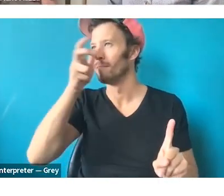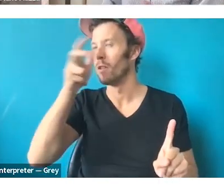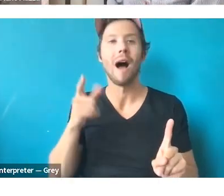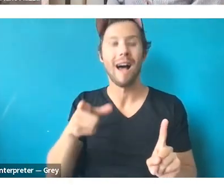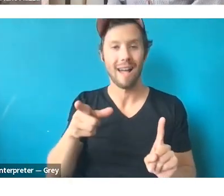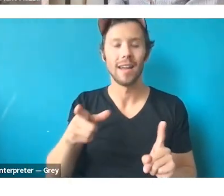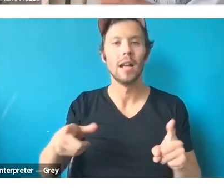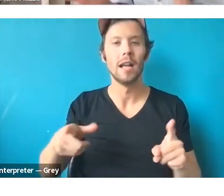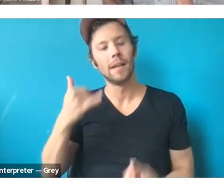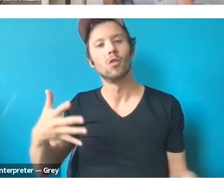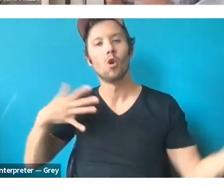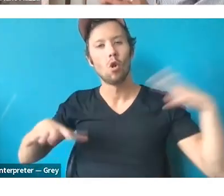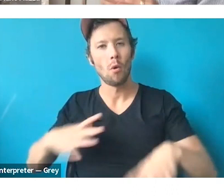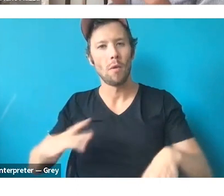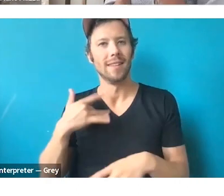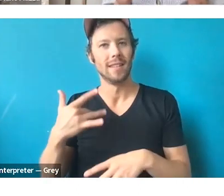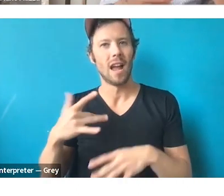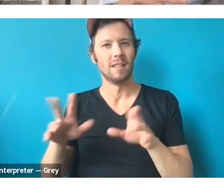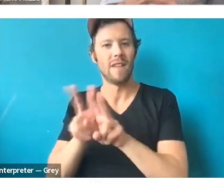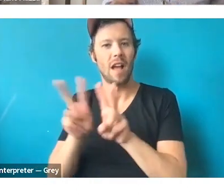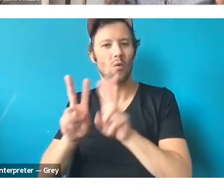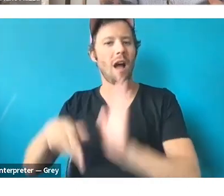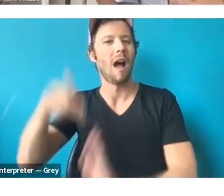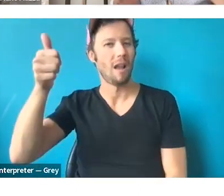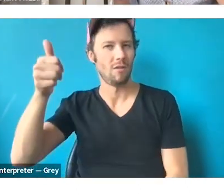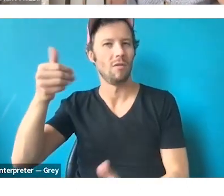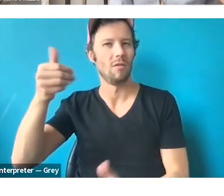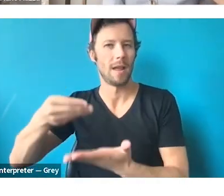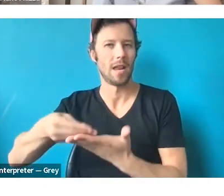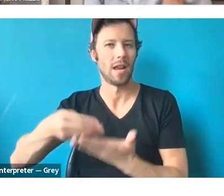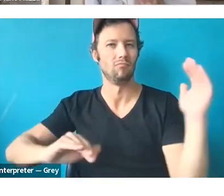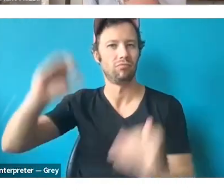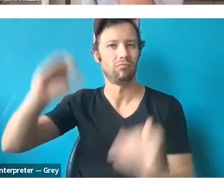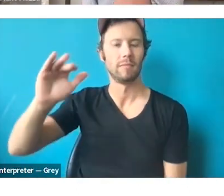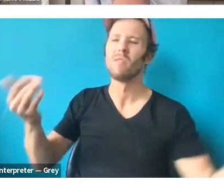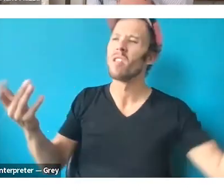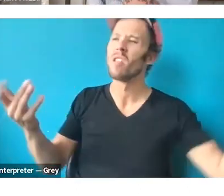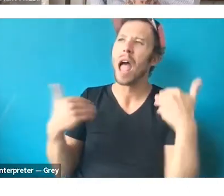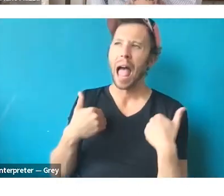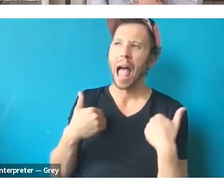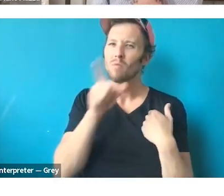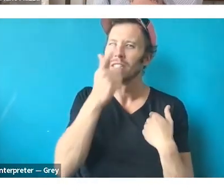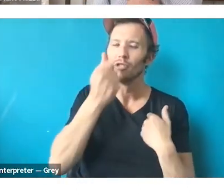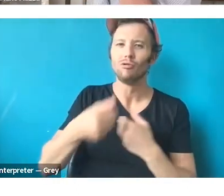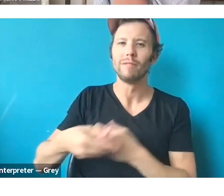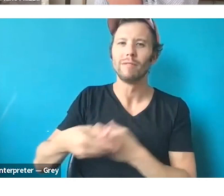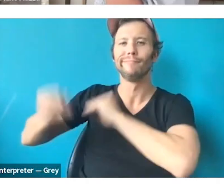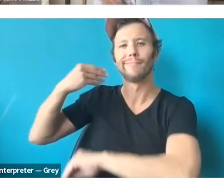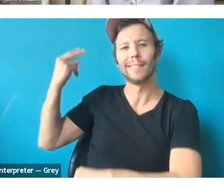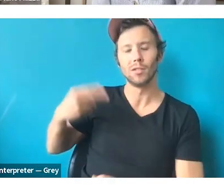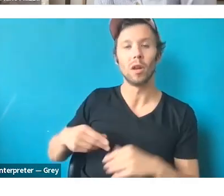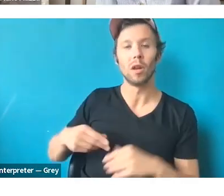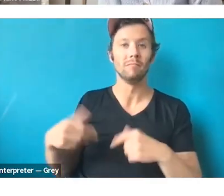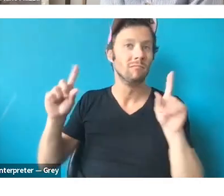than money. So it kind of has a little bit of a sordid history, but there are a lot of like wonderful artists and artisans who work